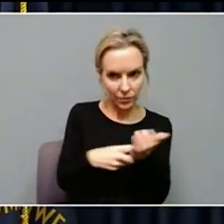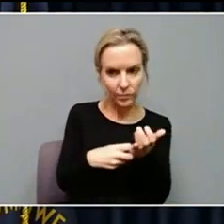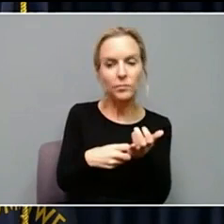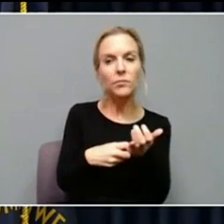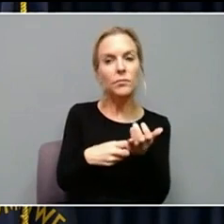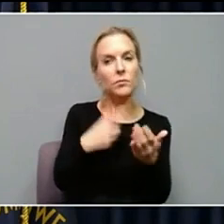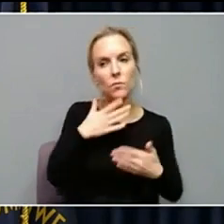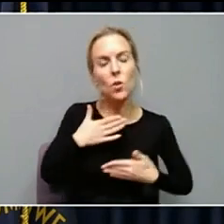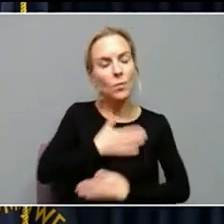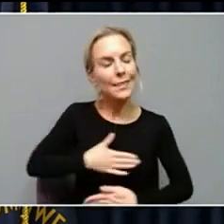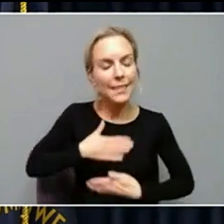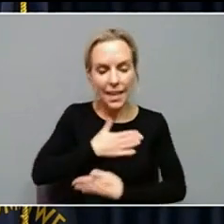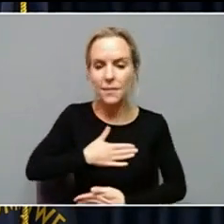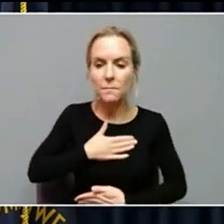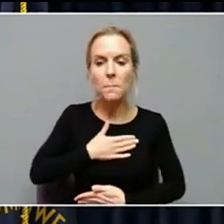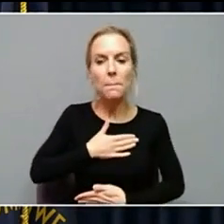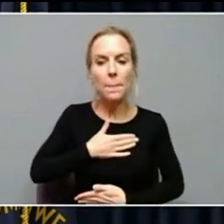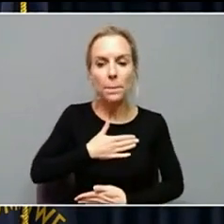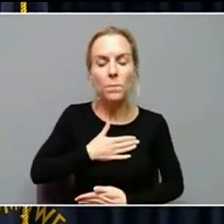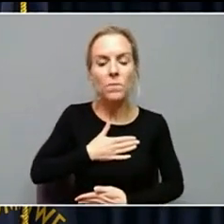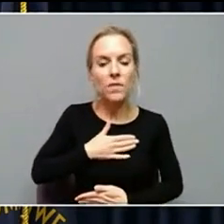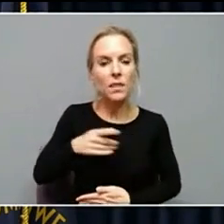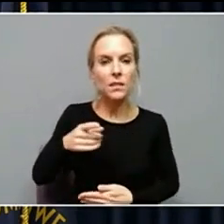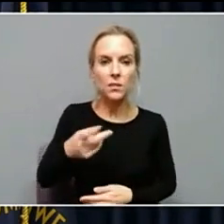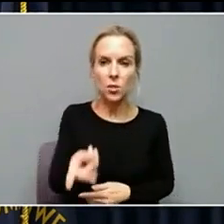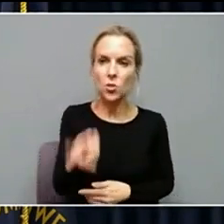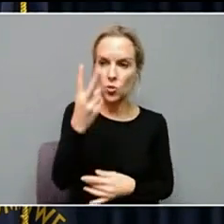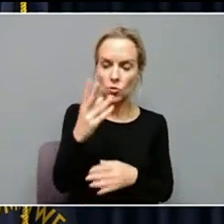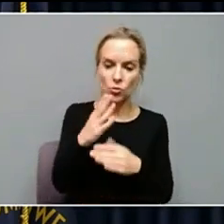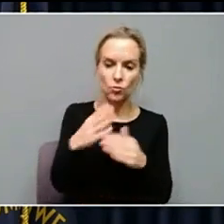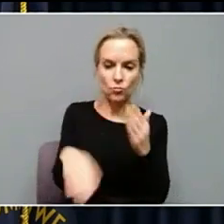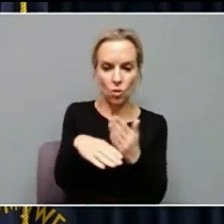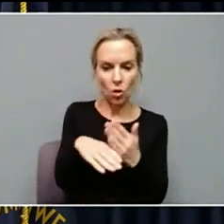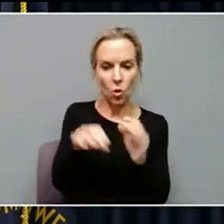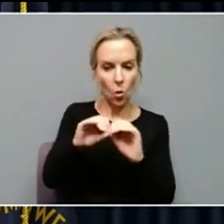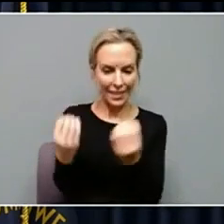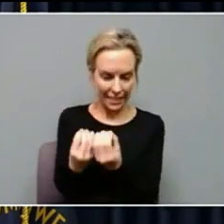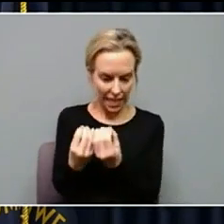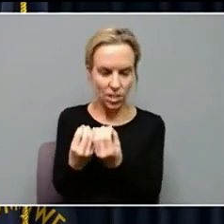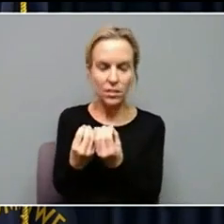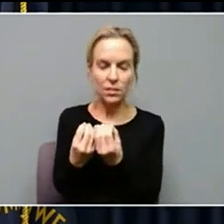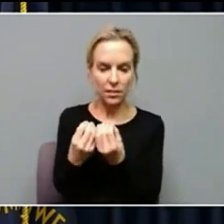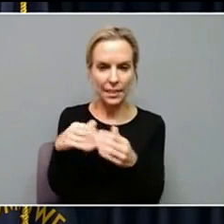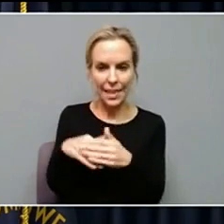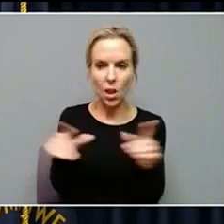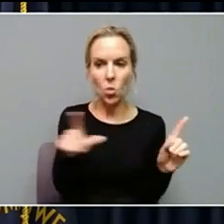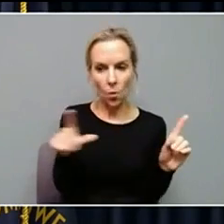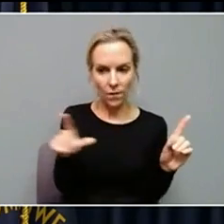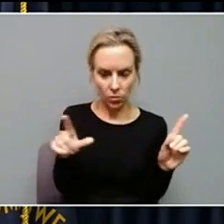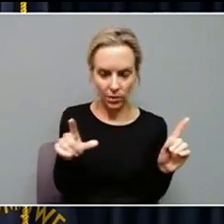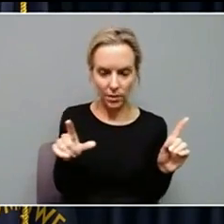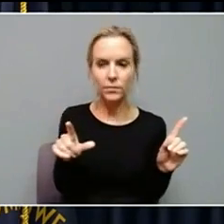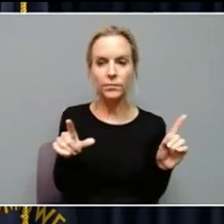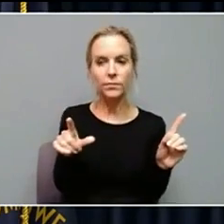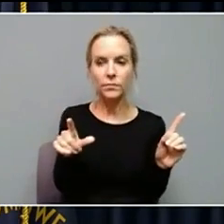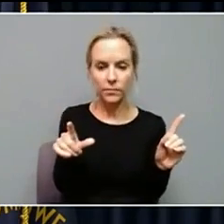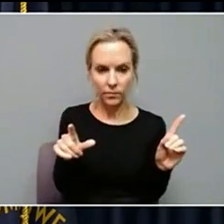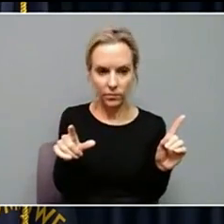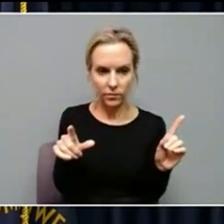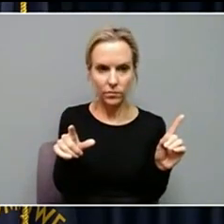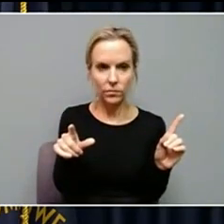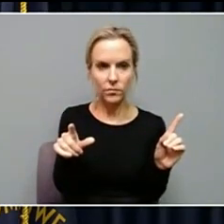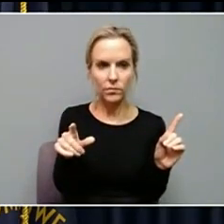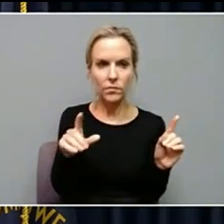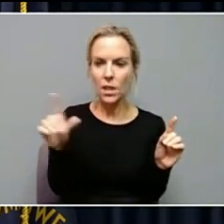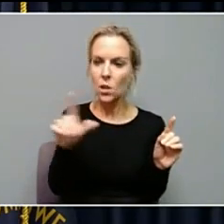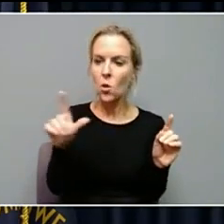appreciate those two soccer organizations in Louisville. That'd be Louisville